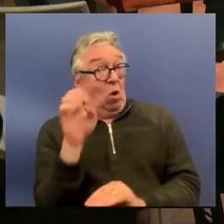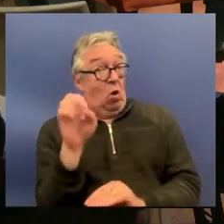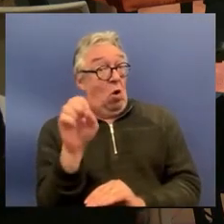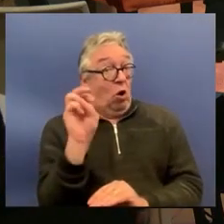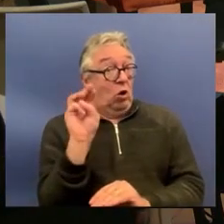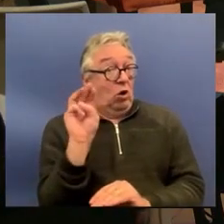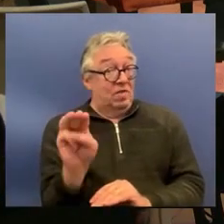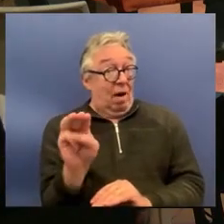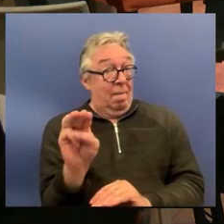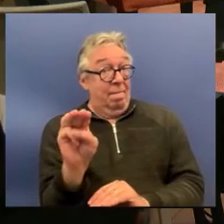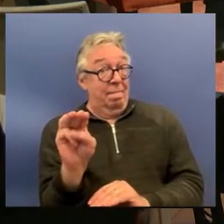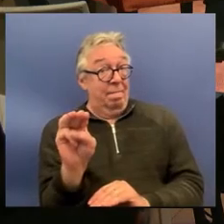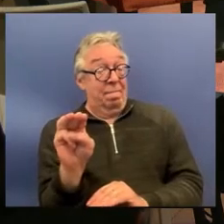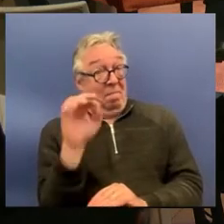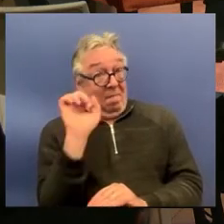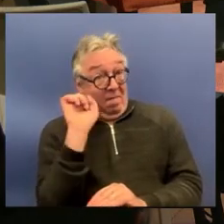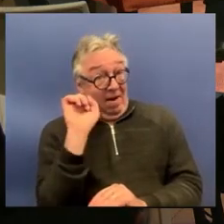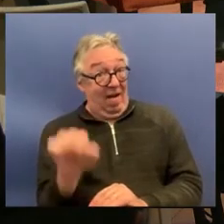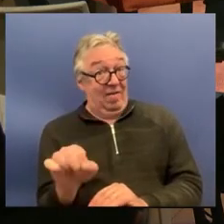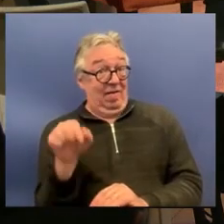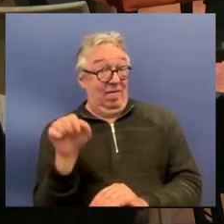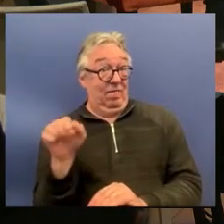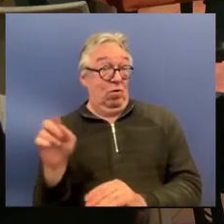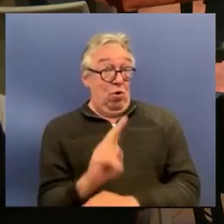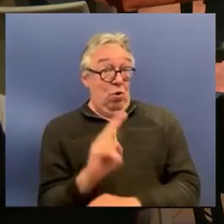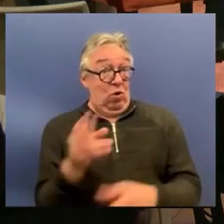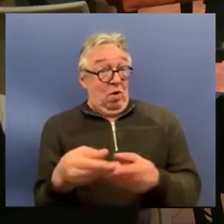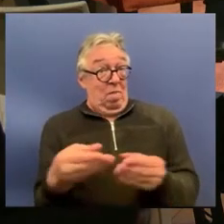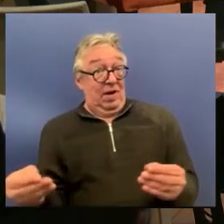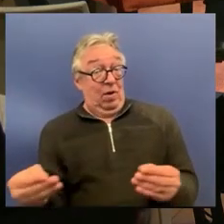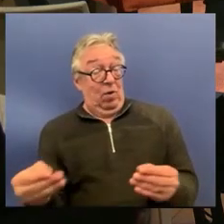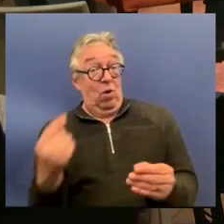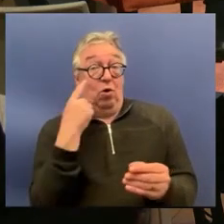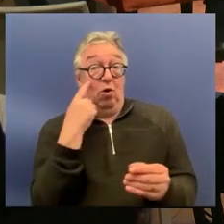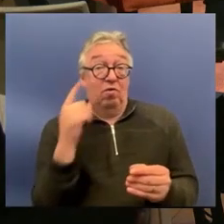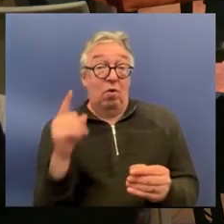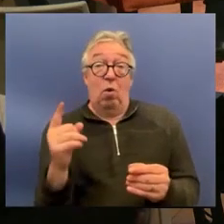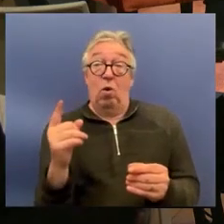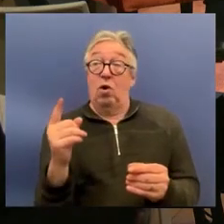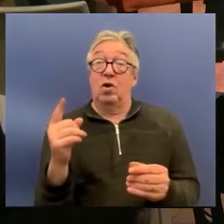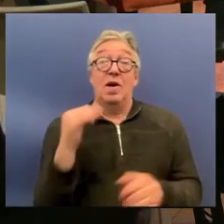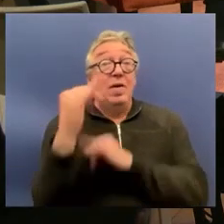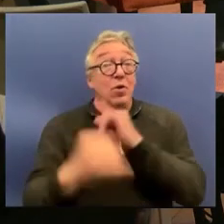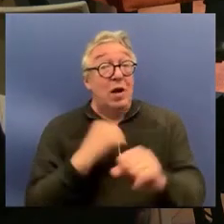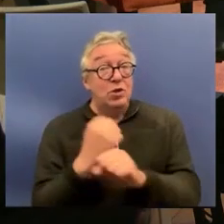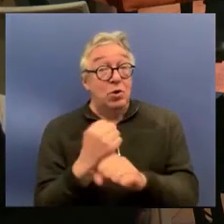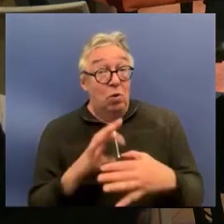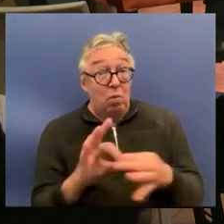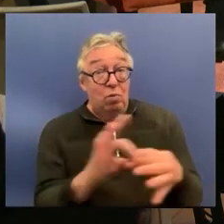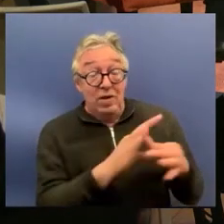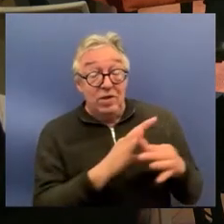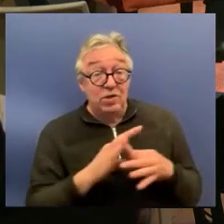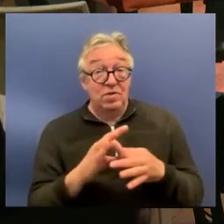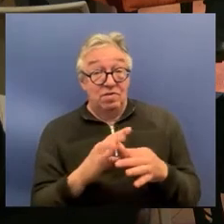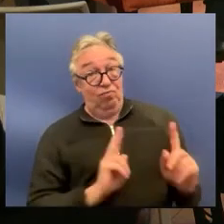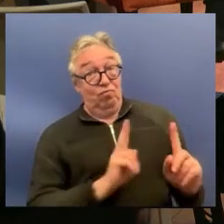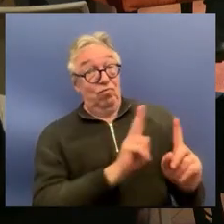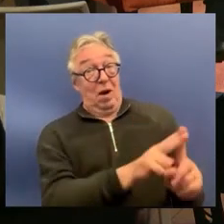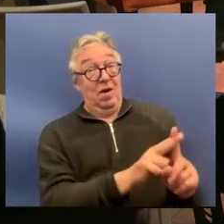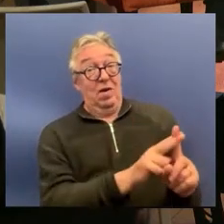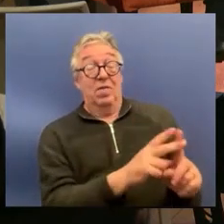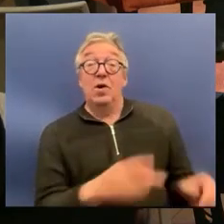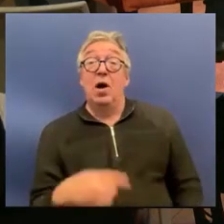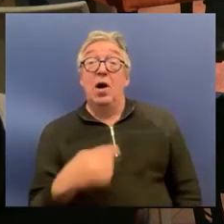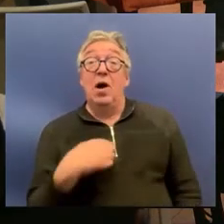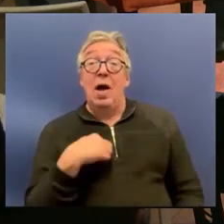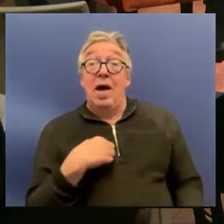extrapolate also this to the work that you do in international cooperation, because I feel I work in climate change as well,